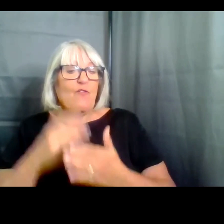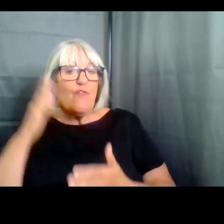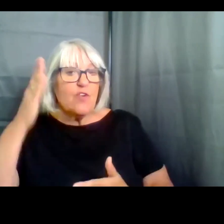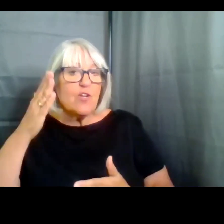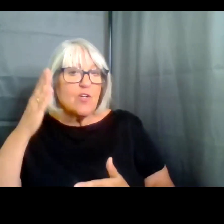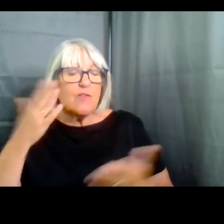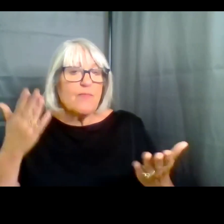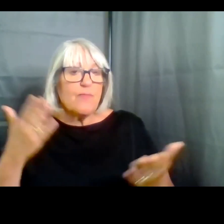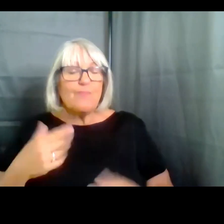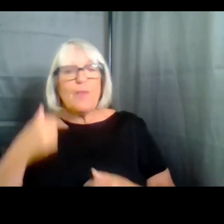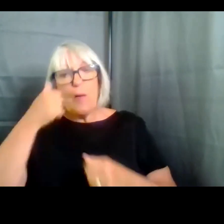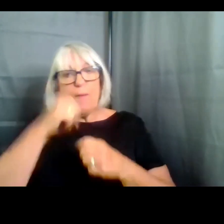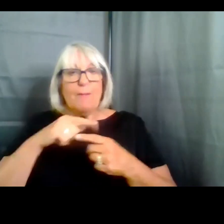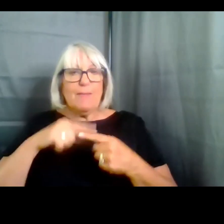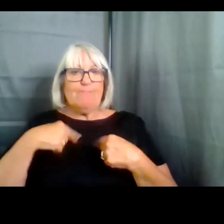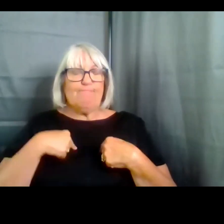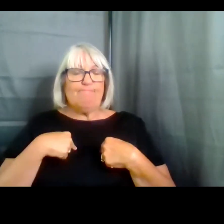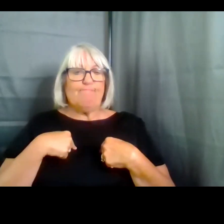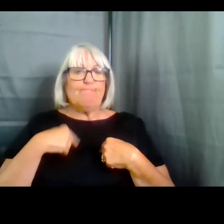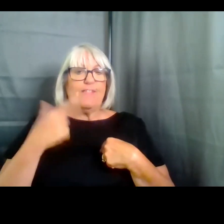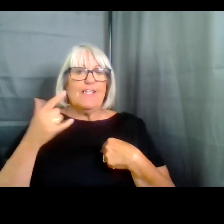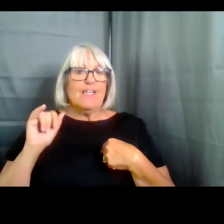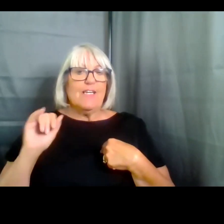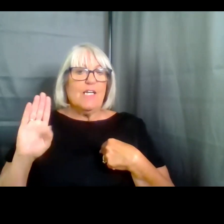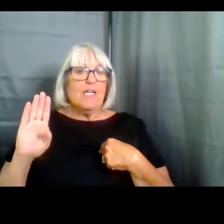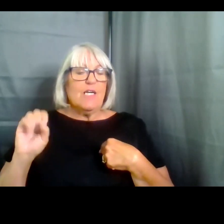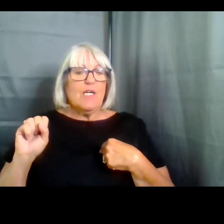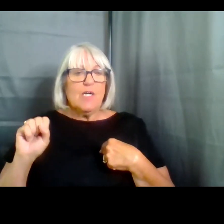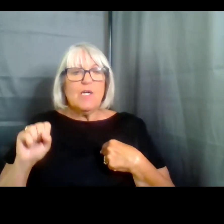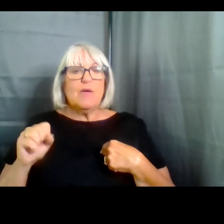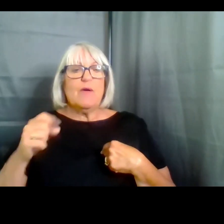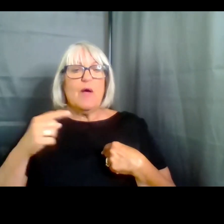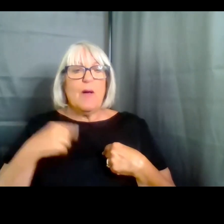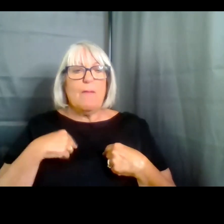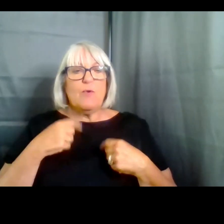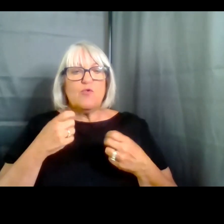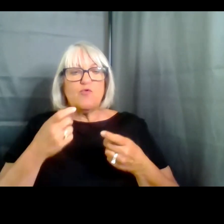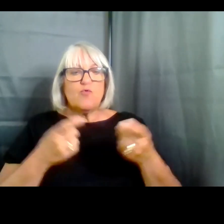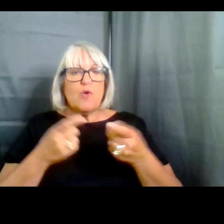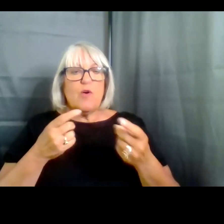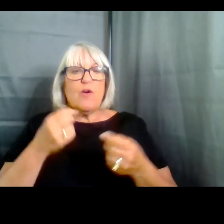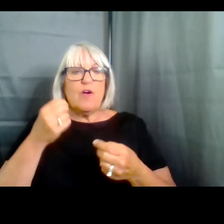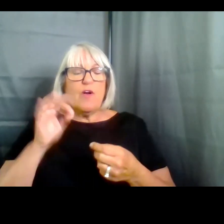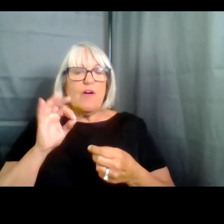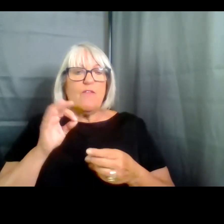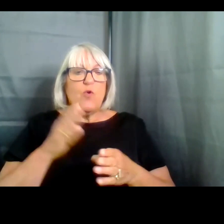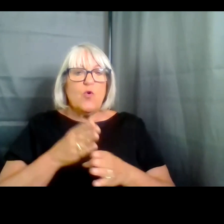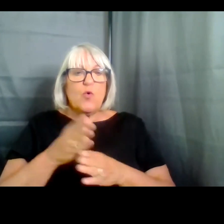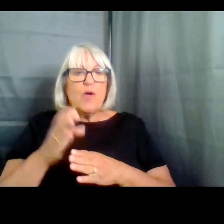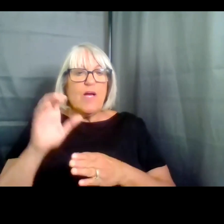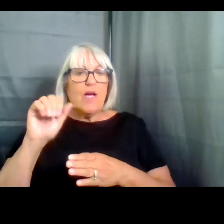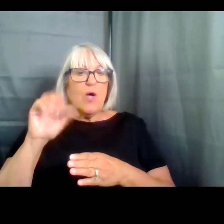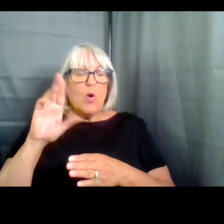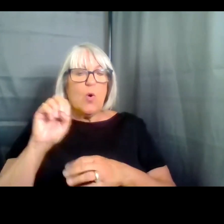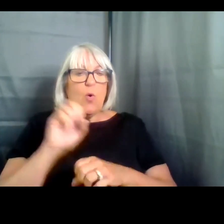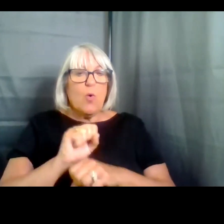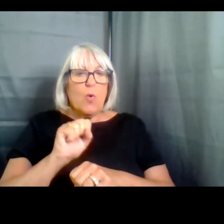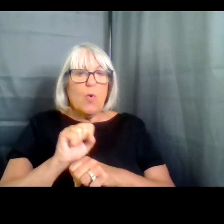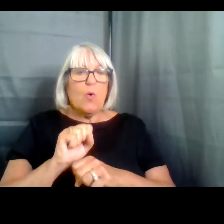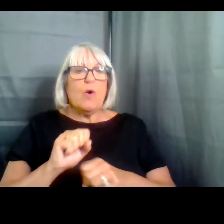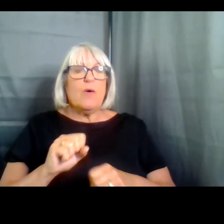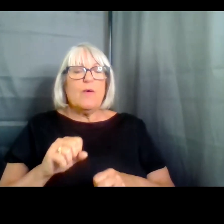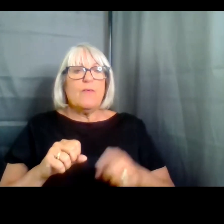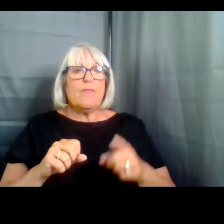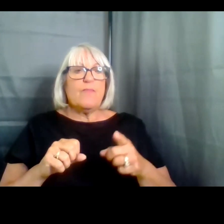I'm Stephanie Gibbs, Director of the Direct Care Workforce Strategy Center. I'll offer a visual description for my online presence here. I'm a woman with long